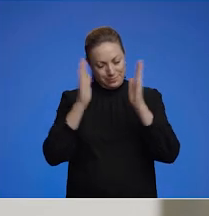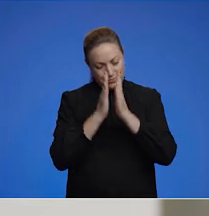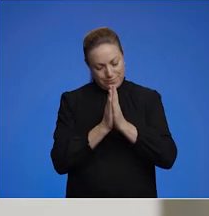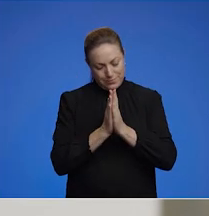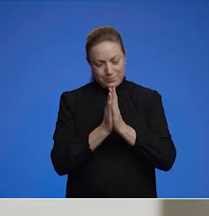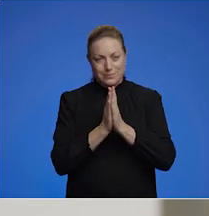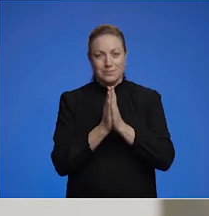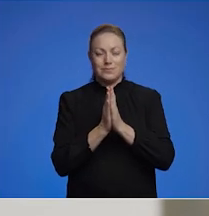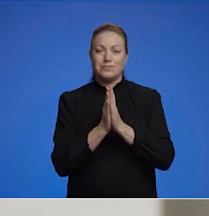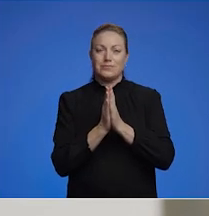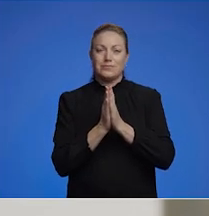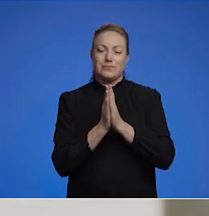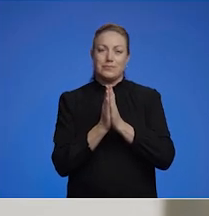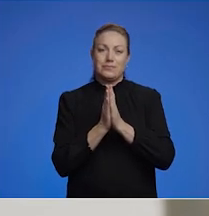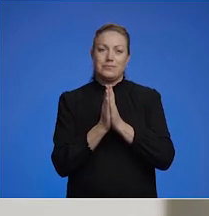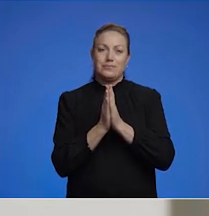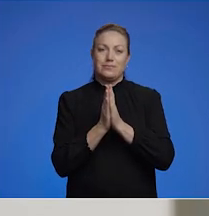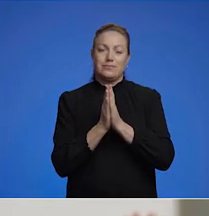Let us pray.